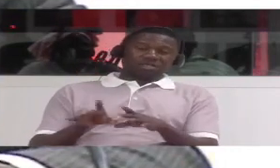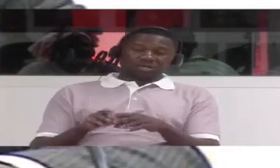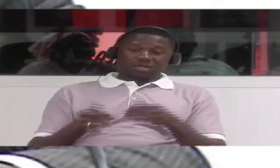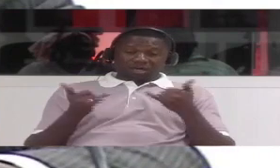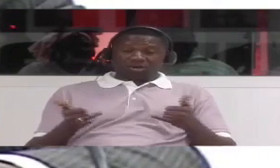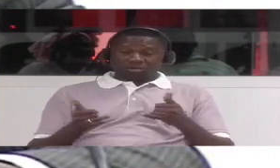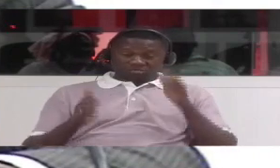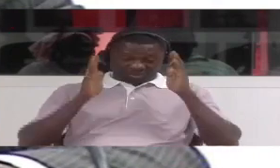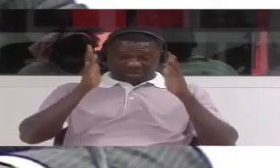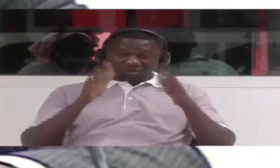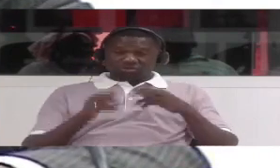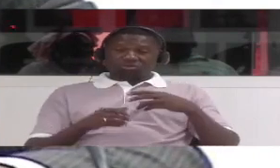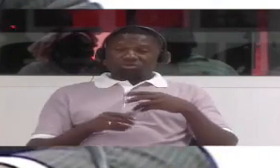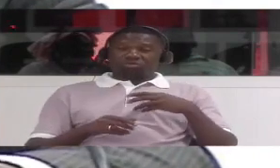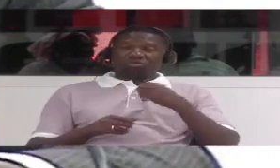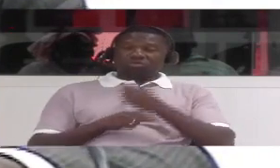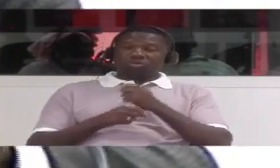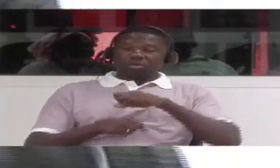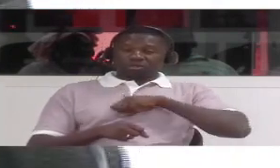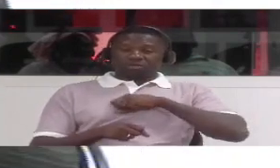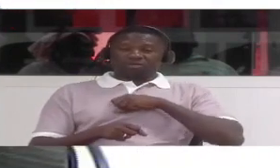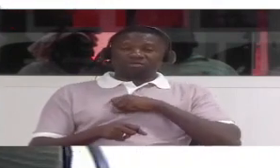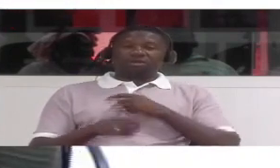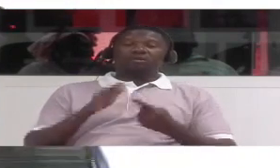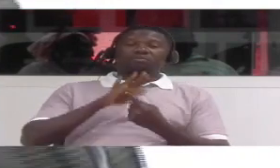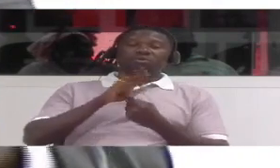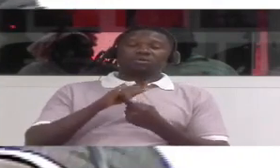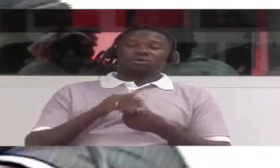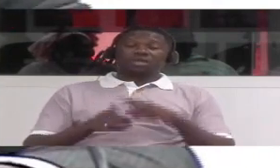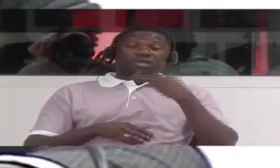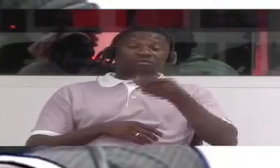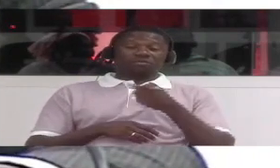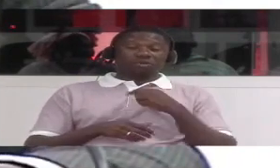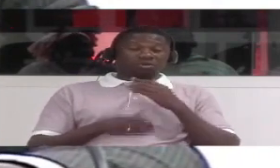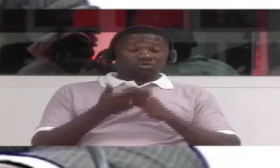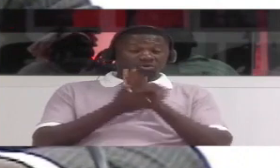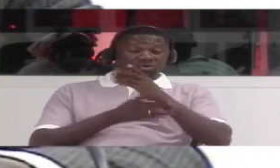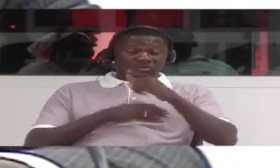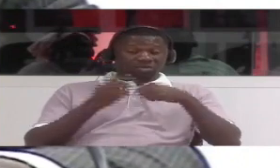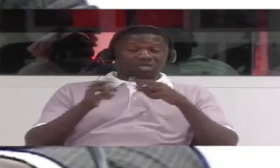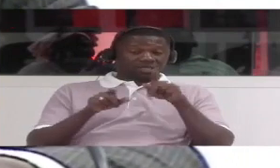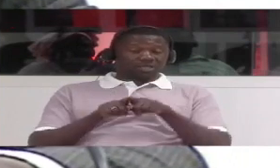relevant. And if we continue like that, in no time we'll go back to ground zero.